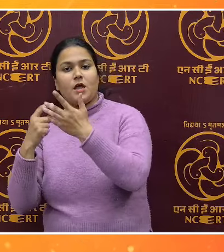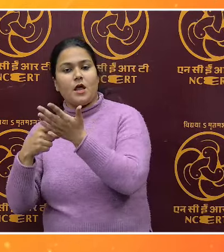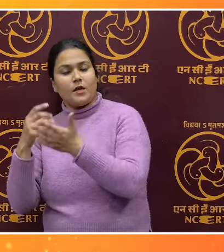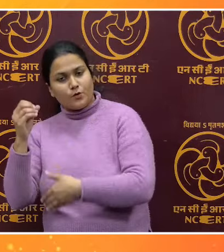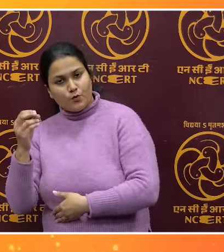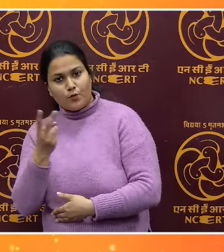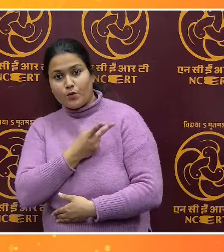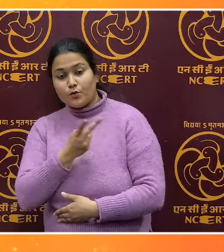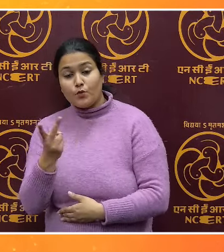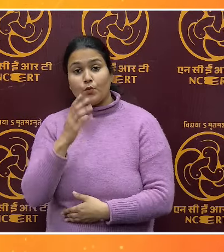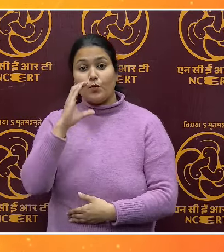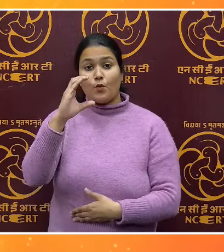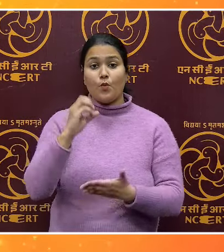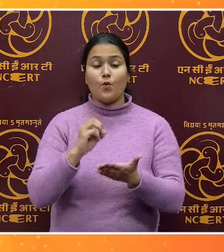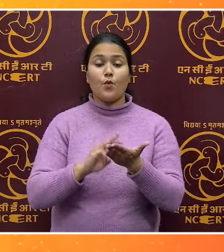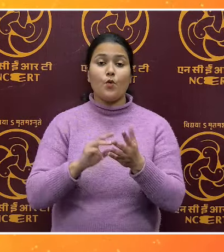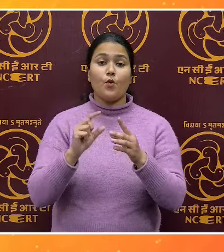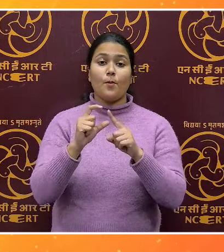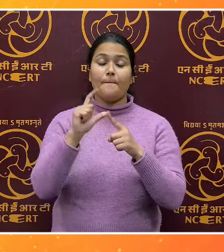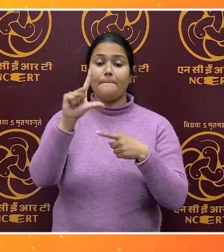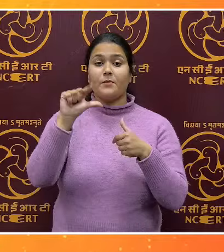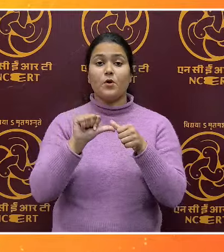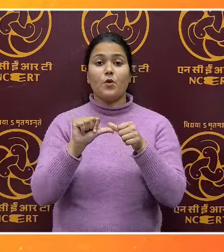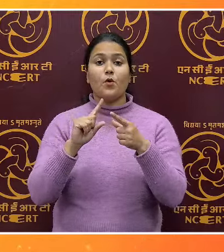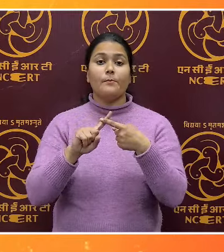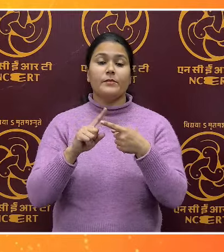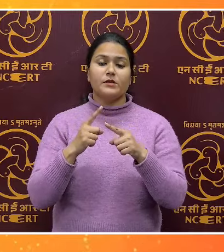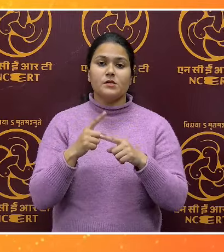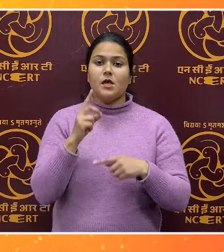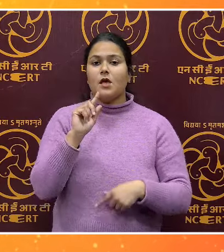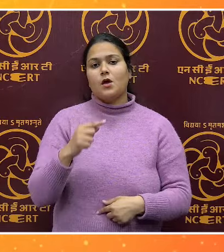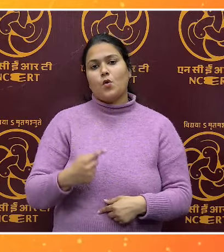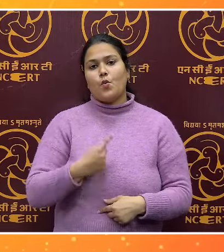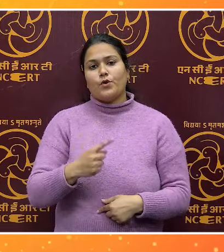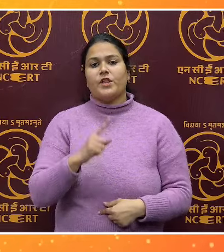Complexes in which a metal is bound to only one kind of donor groups.